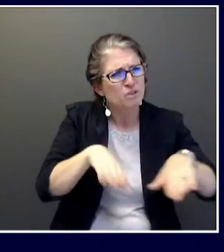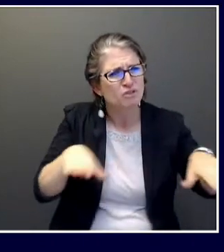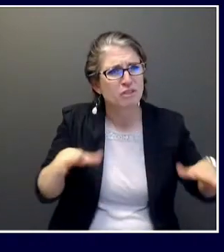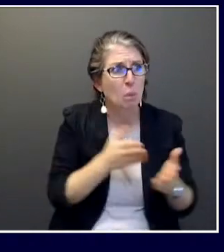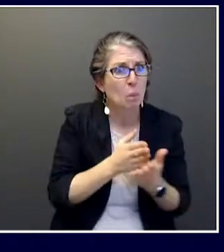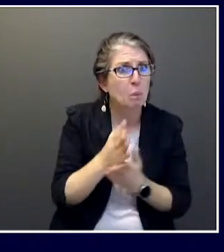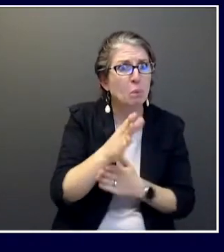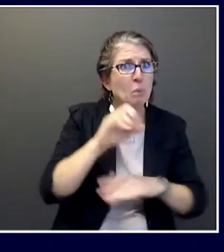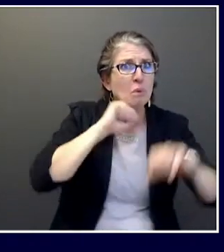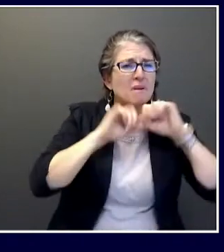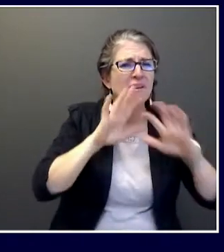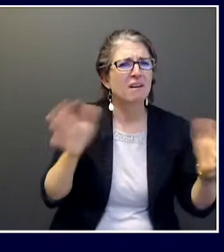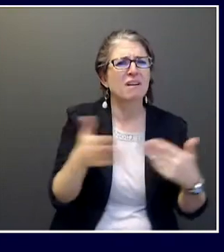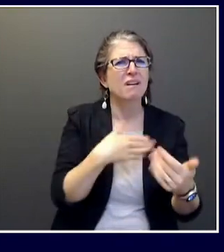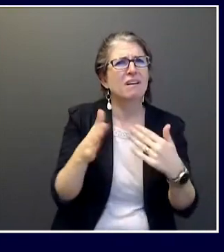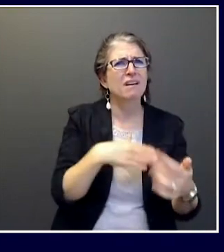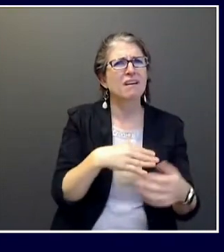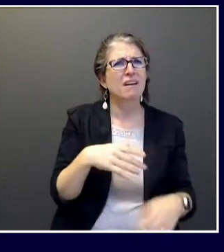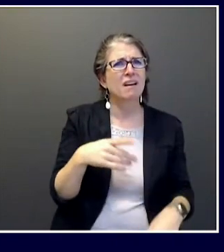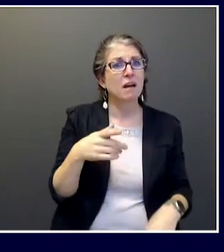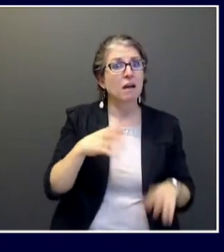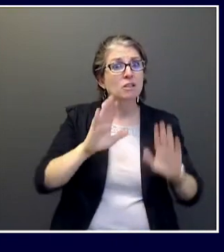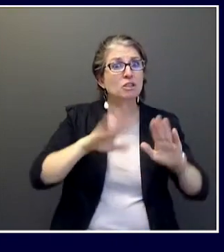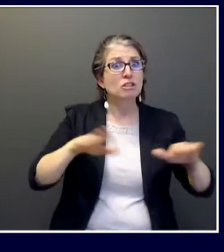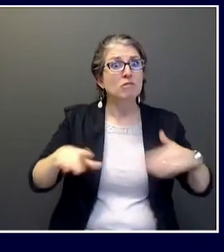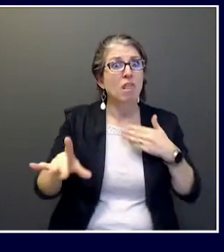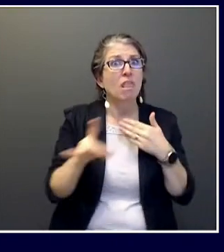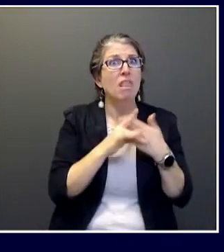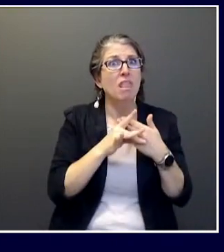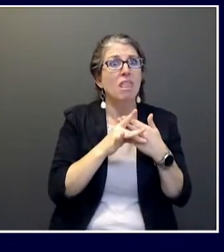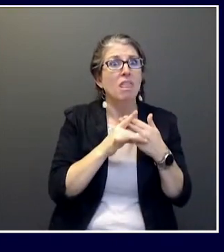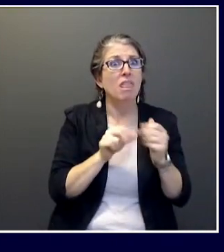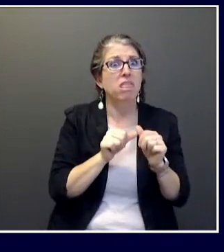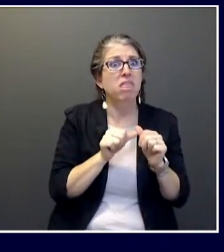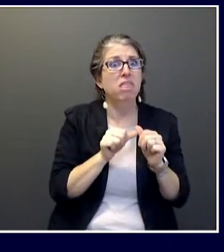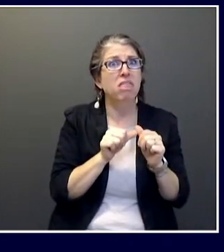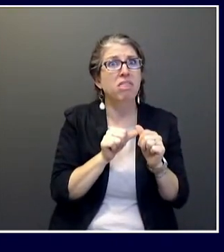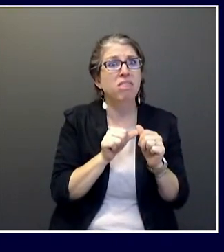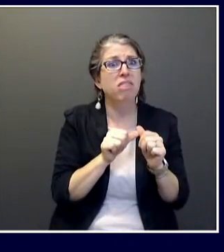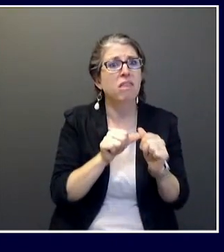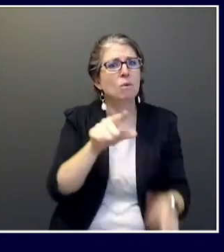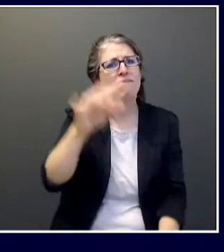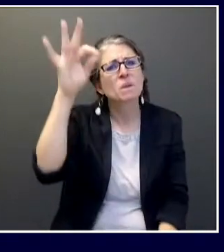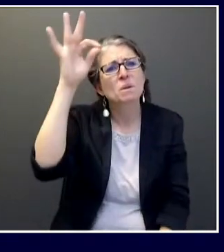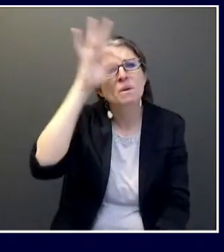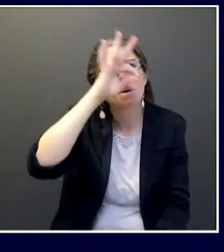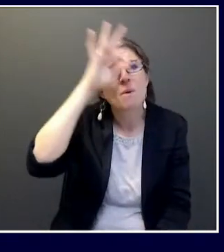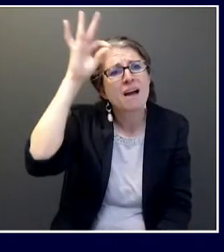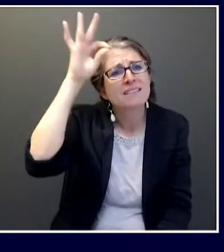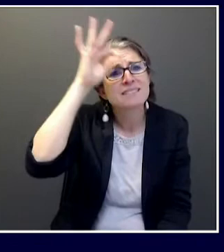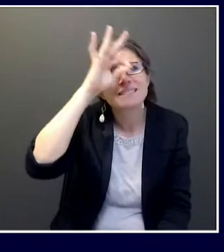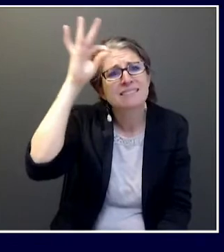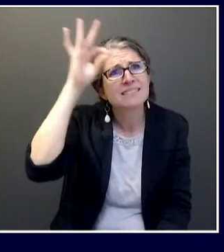long COVID, but the data that we have from adults suggests that vaccination there too will help avoid that.